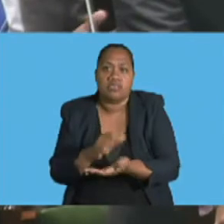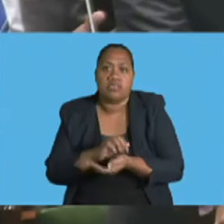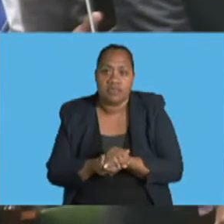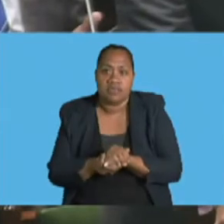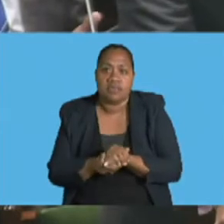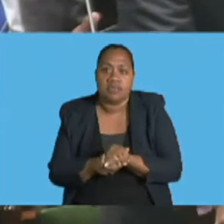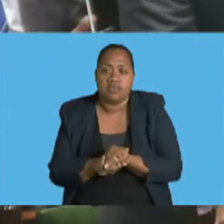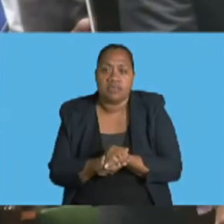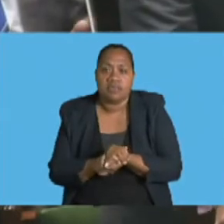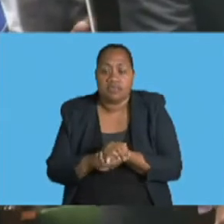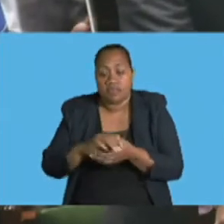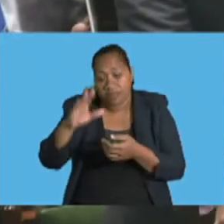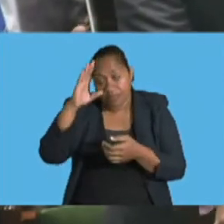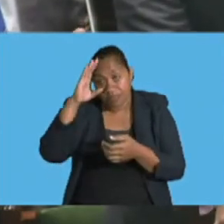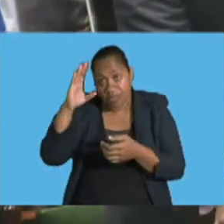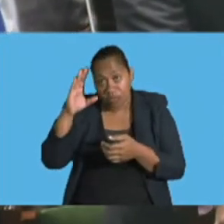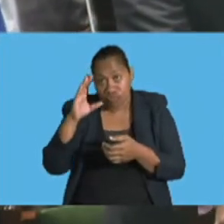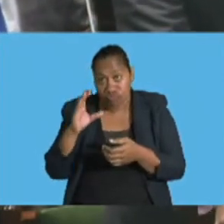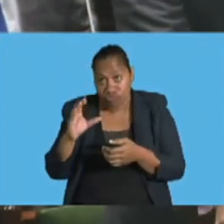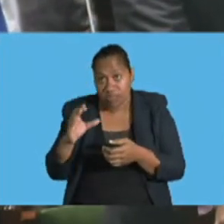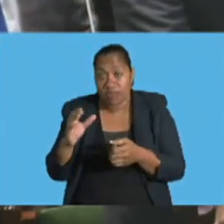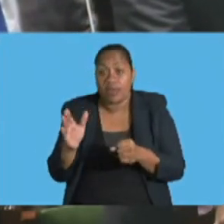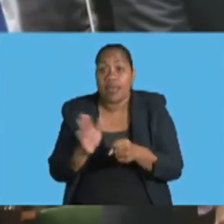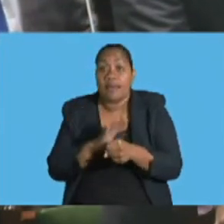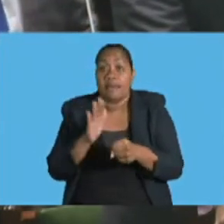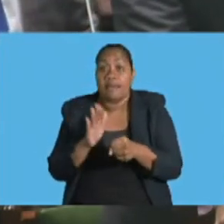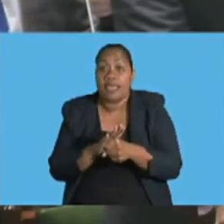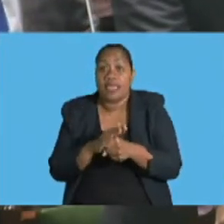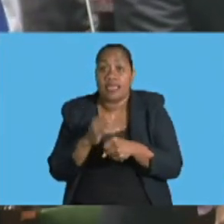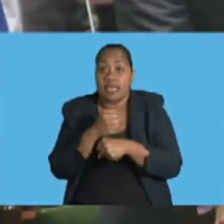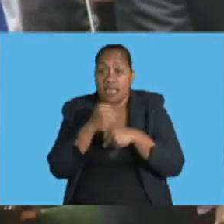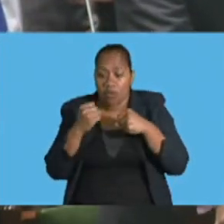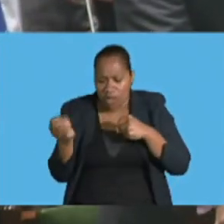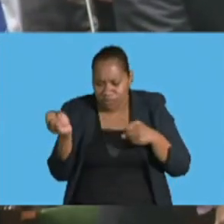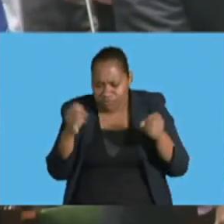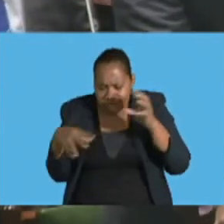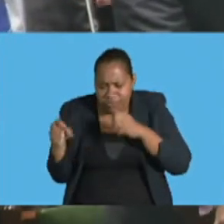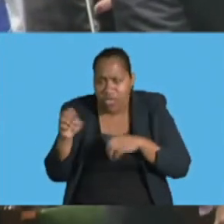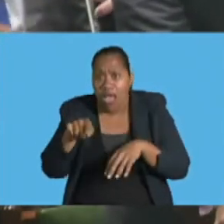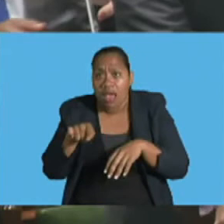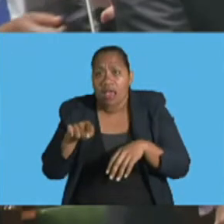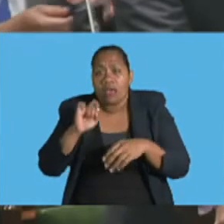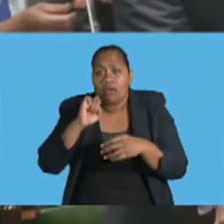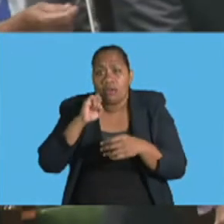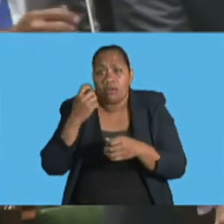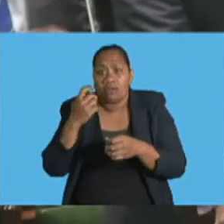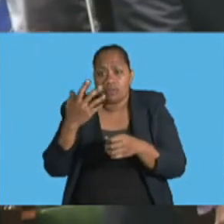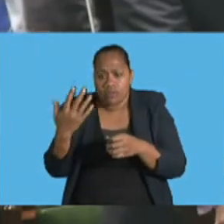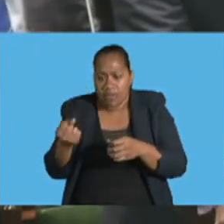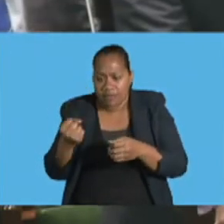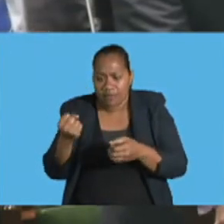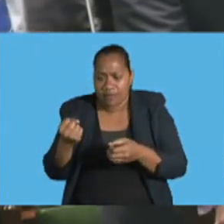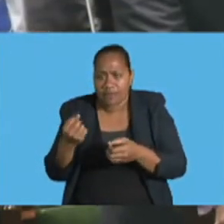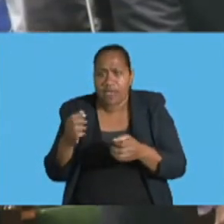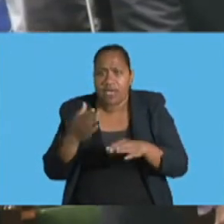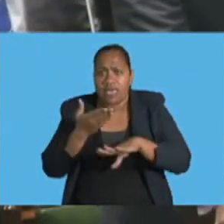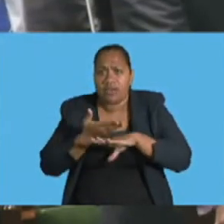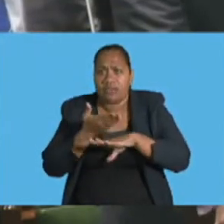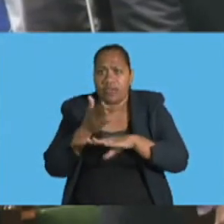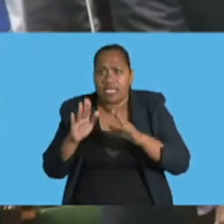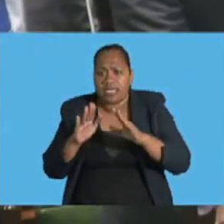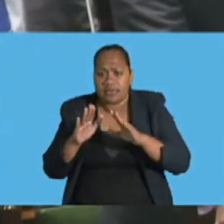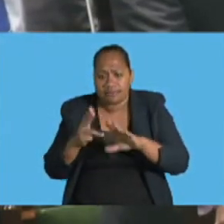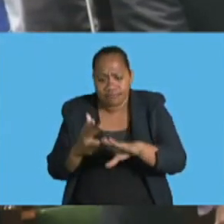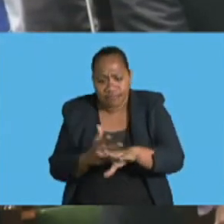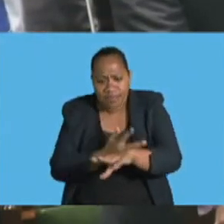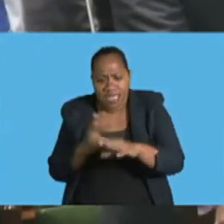make in our nationally determined contribution, our NDC, to reduce greenhouse gas emissions, we will be sending the world yet another